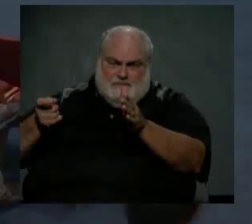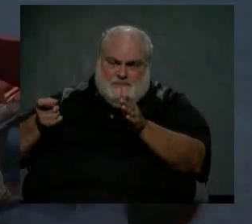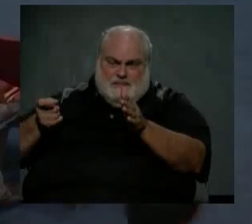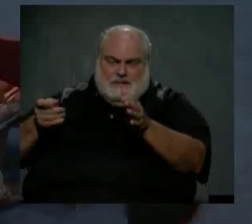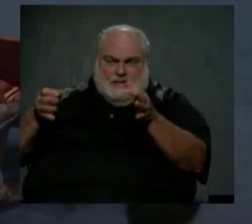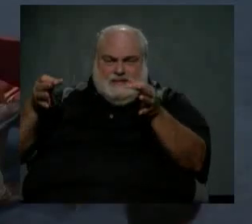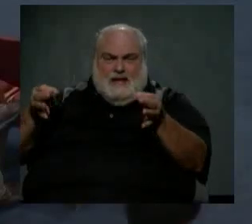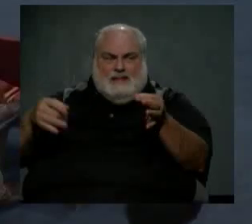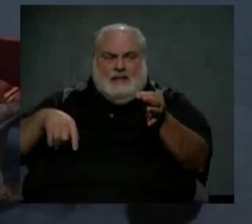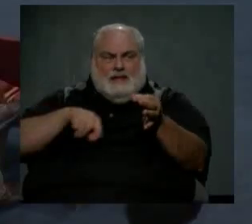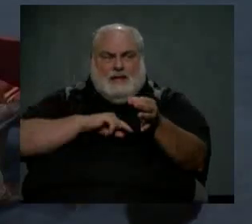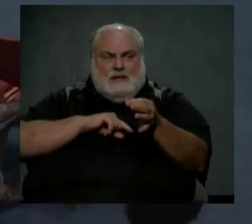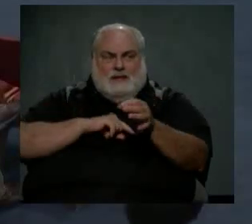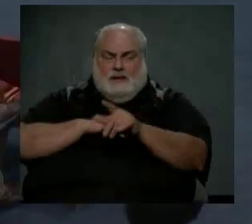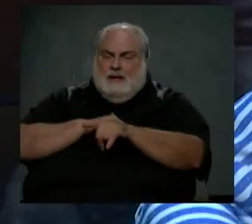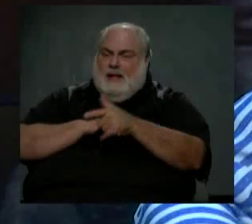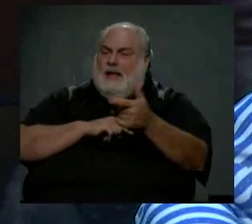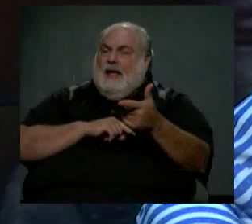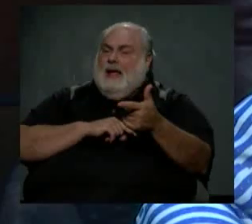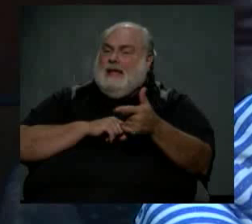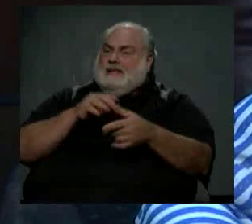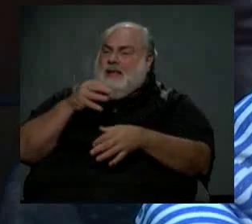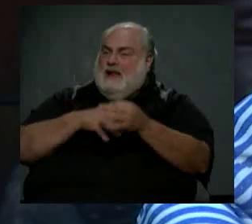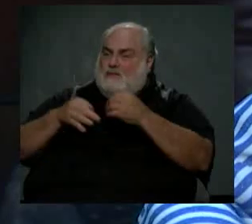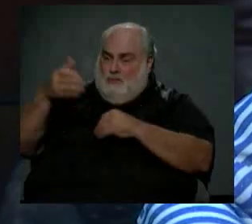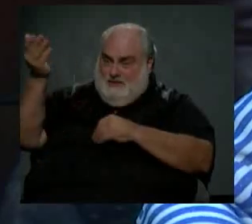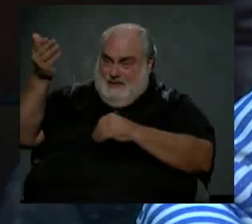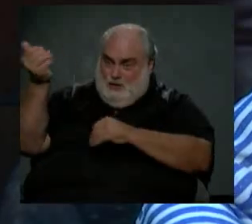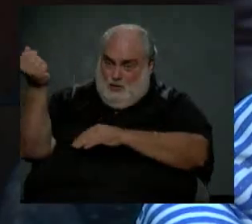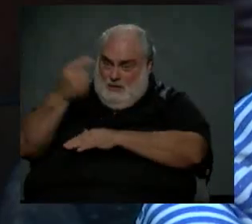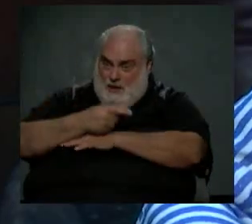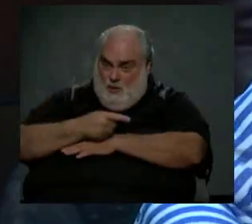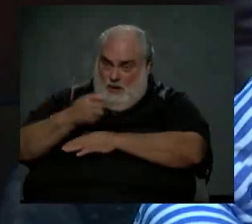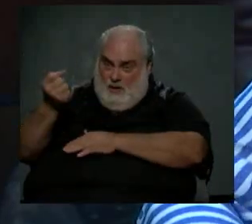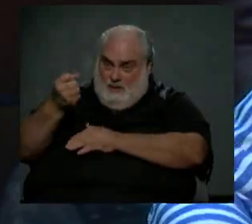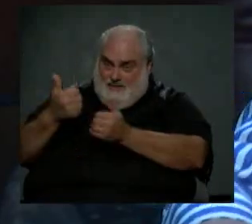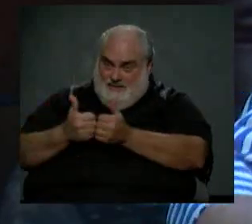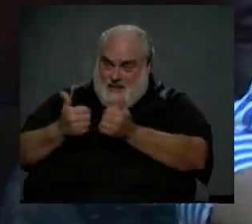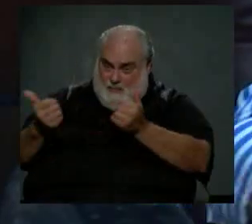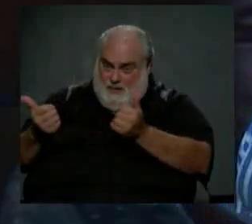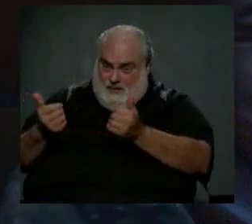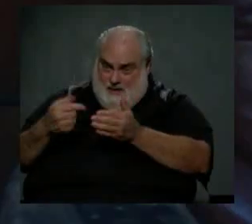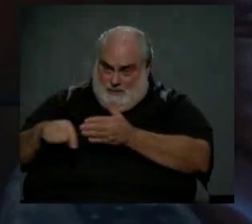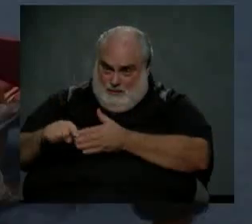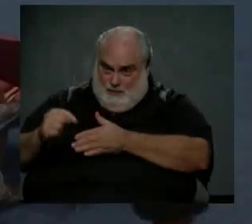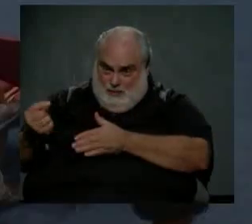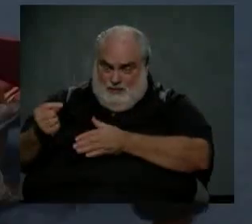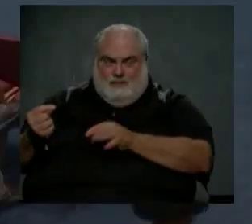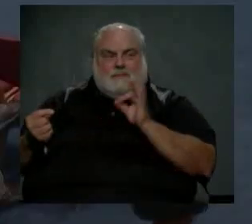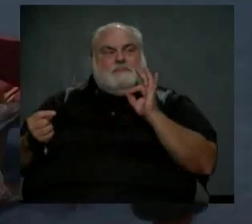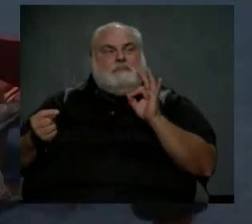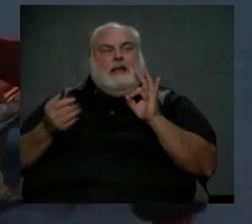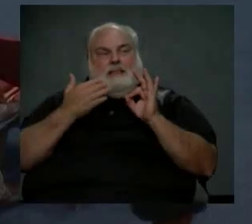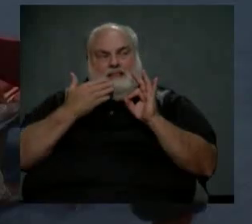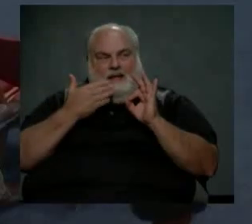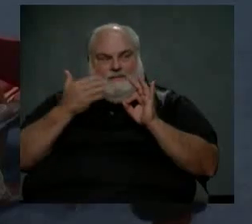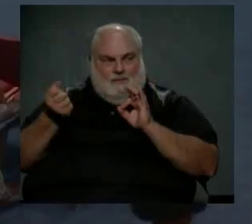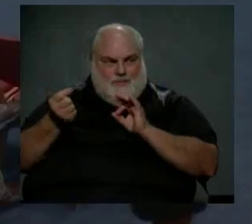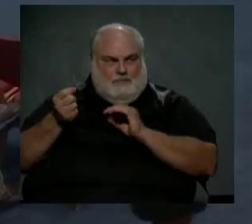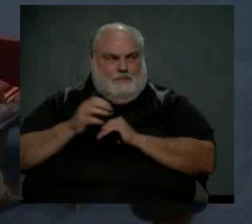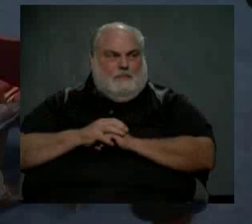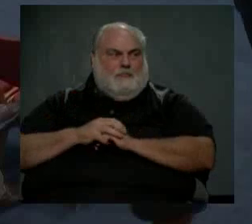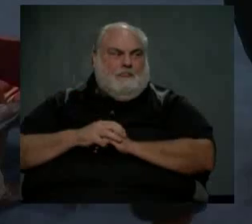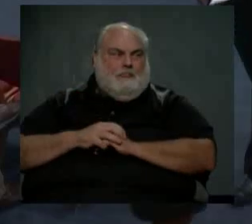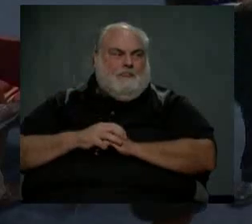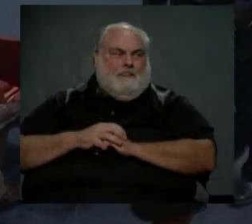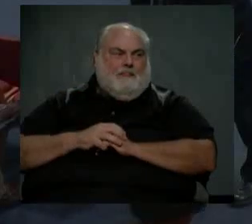Okay. So just a clarification, rather than a presentation today, you wanted this held separately Yes. next Tuesday. Okay, and I apologize for bringing